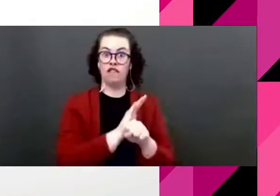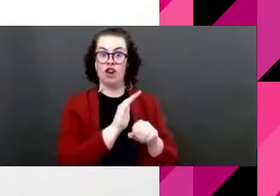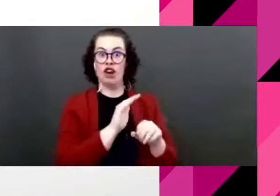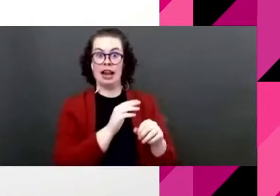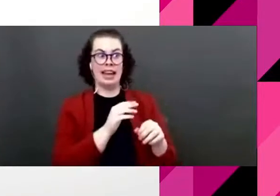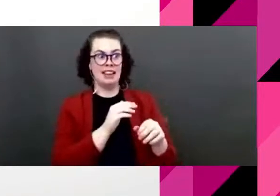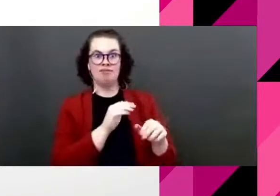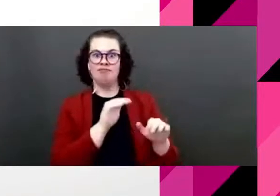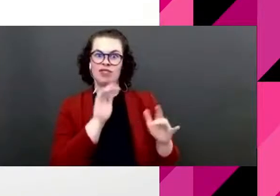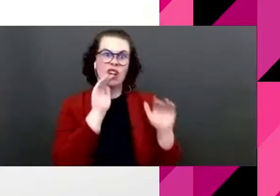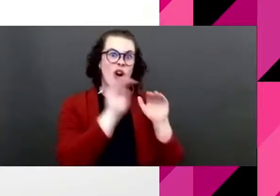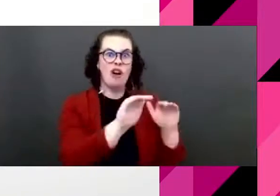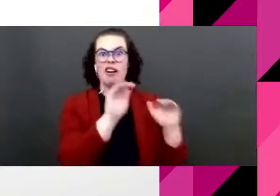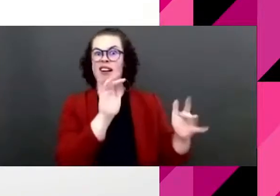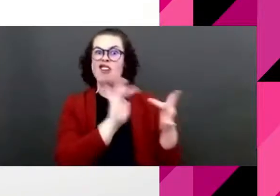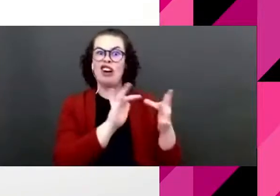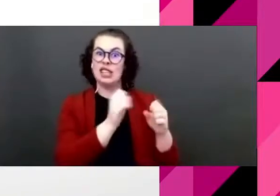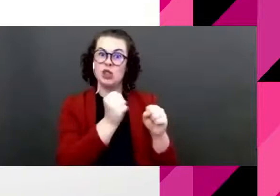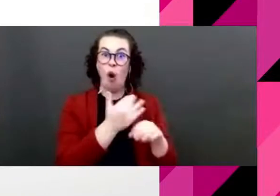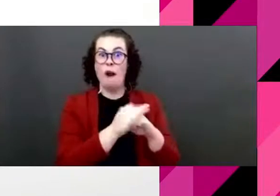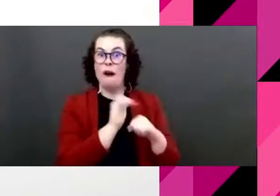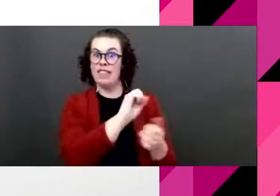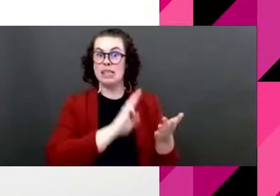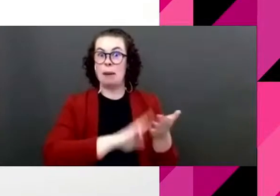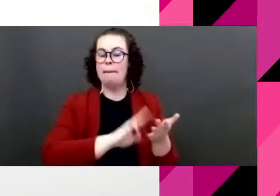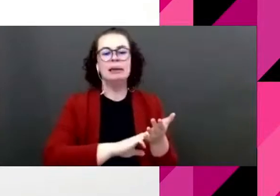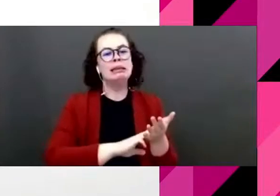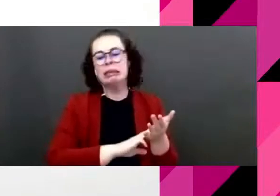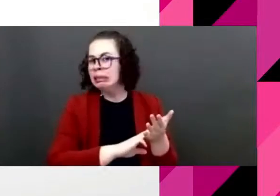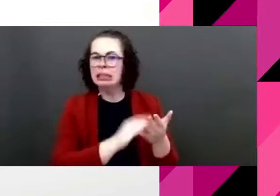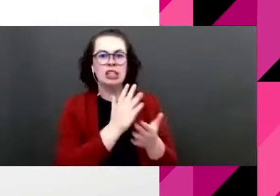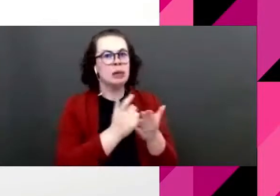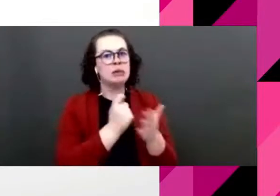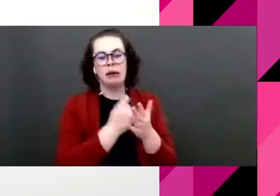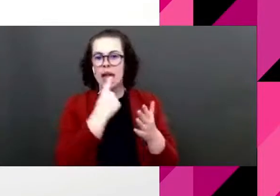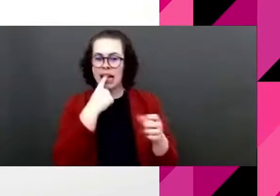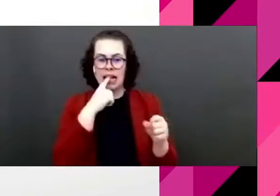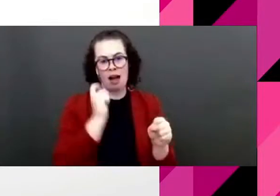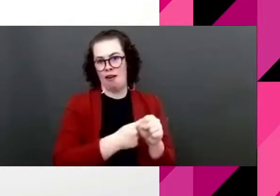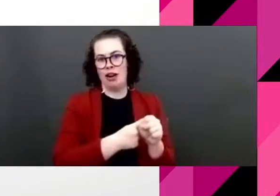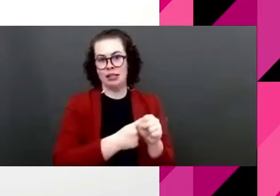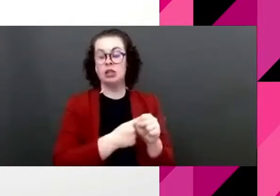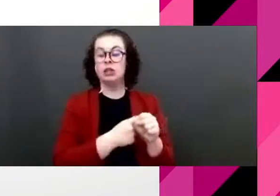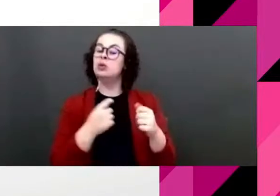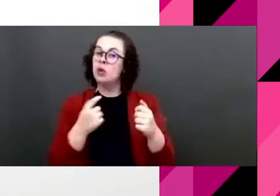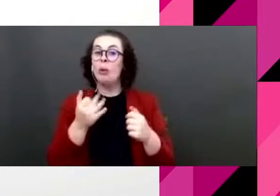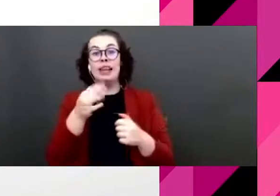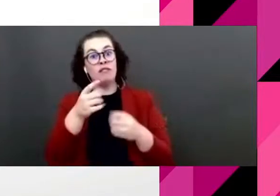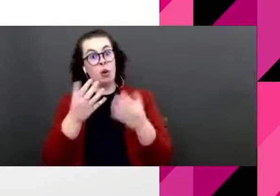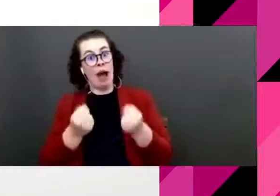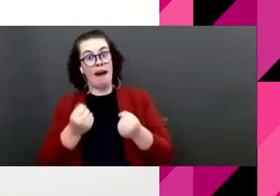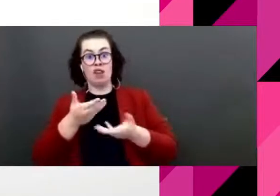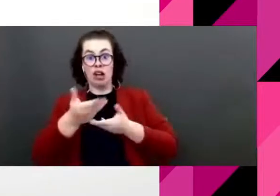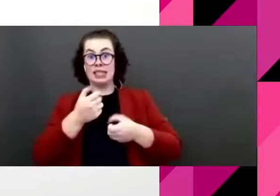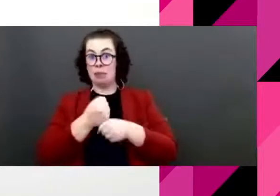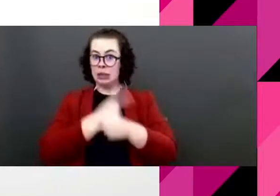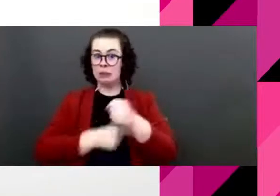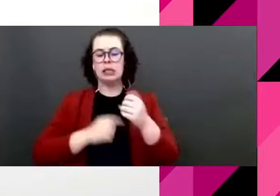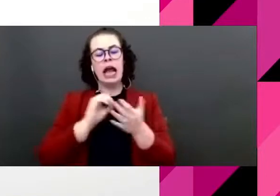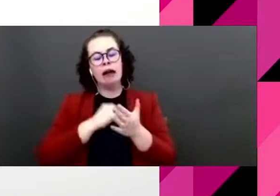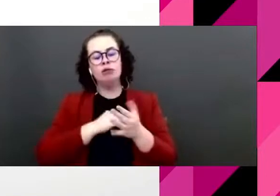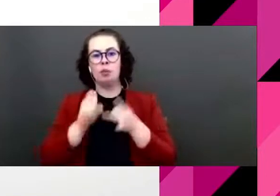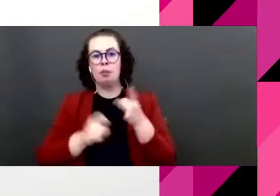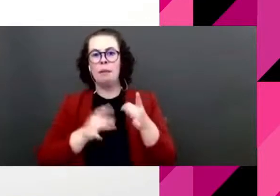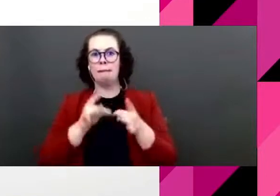have to be in place to have a very significant outreach campaign with all the